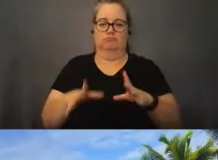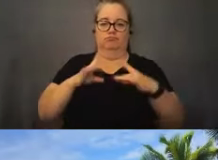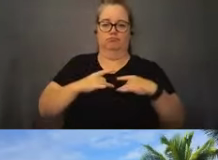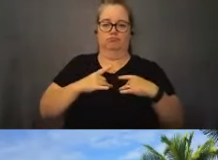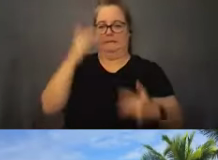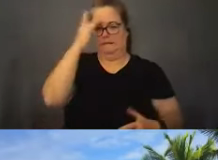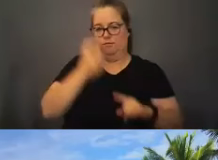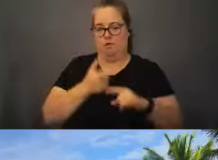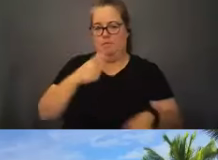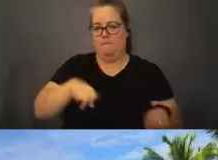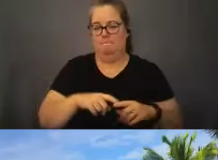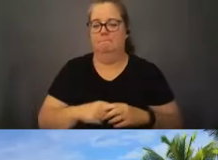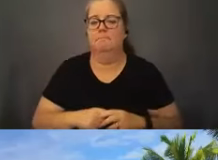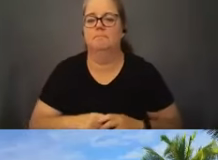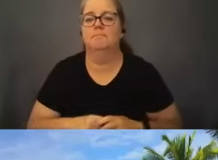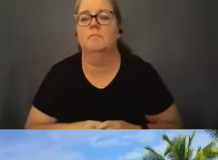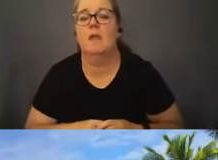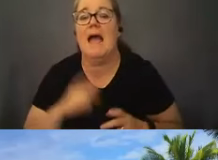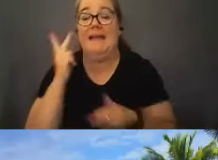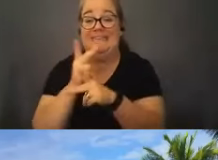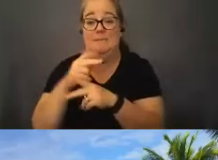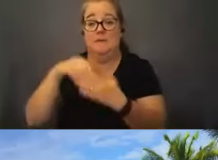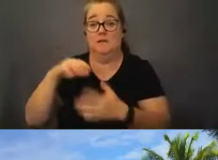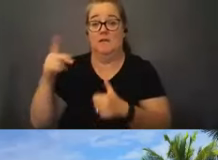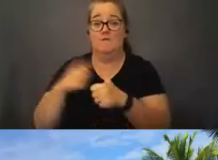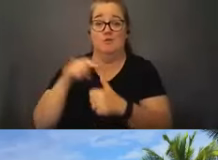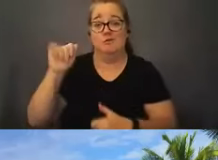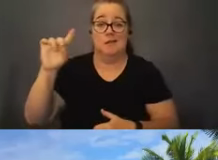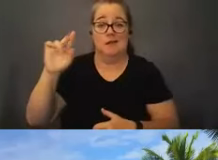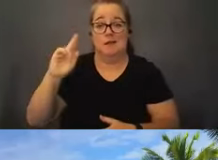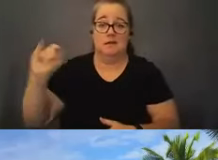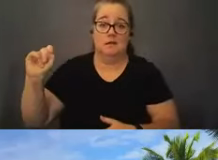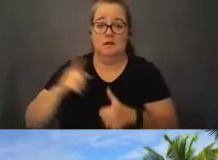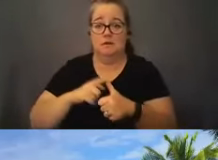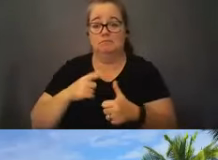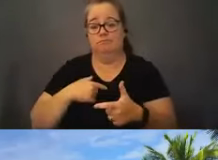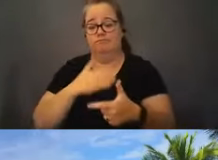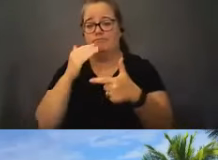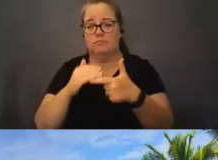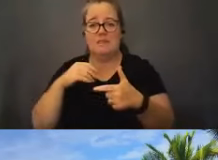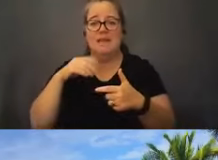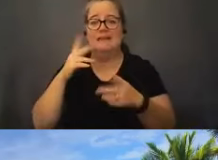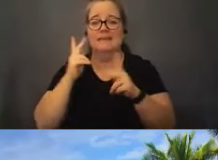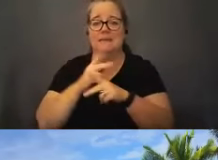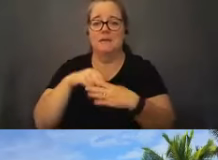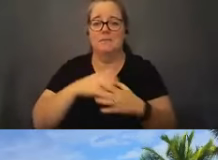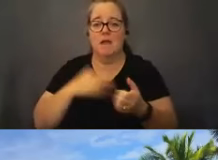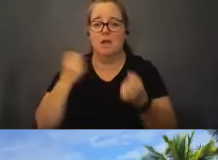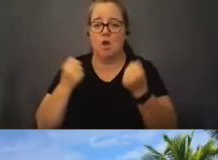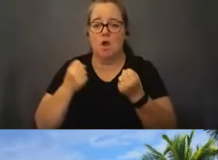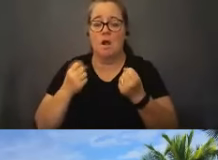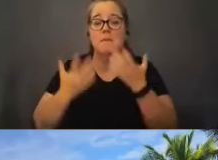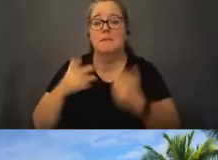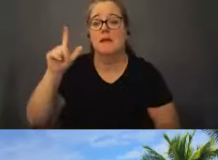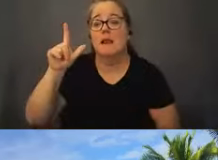And I keep that in my first aid kit, and I keep one in my car. This is what you see lifeguards walking around with